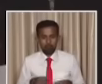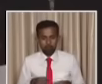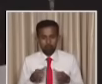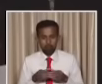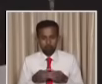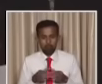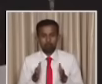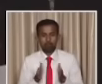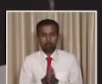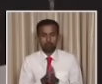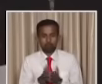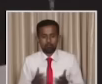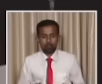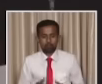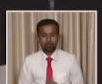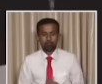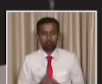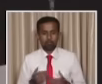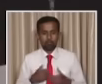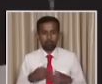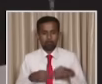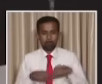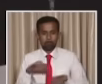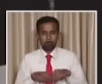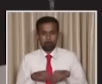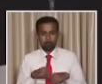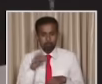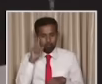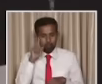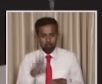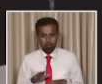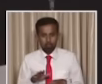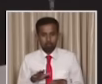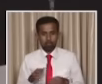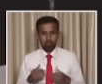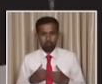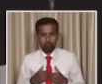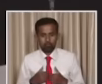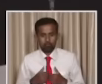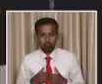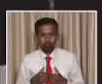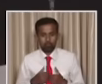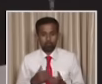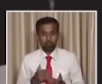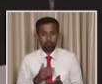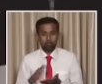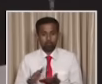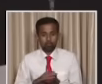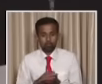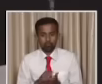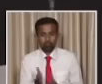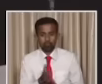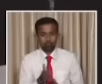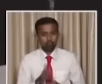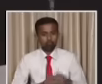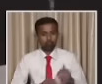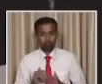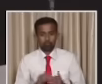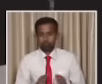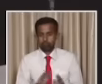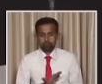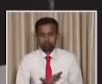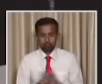using the workers for our political benefit. We didn't put anybody to contest in Ratnapura. But when in Ratnapura there was an issue, you did not go. I